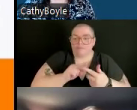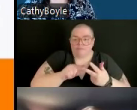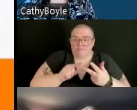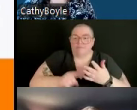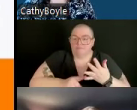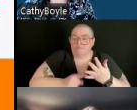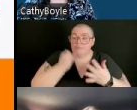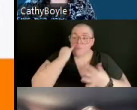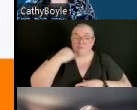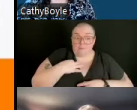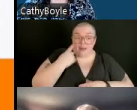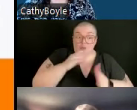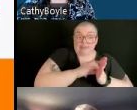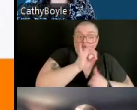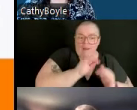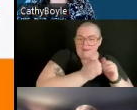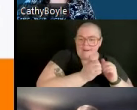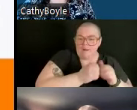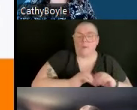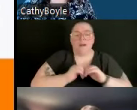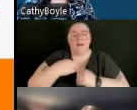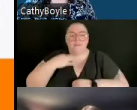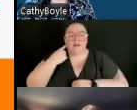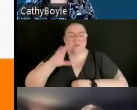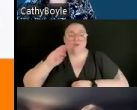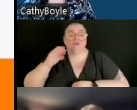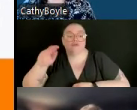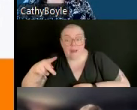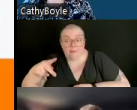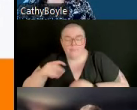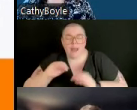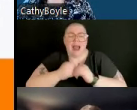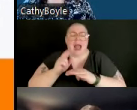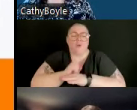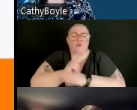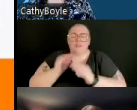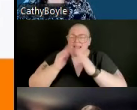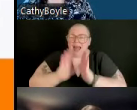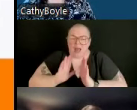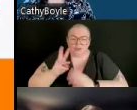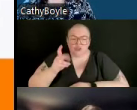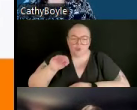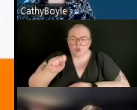8? How do I apply for the CHAMP? How do I use a search engine?